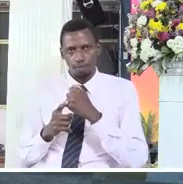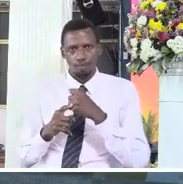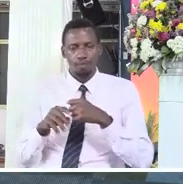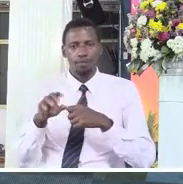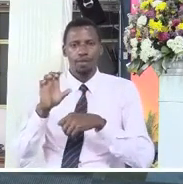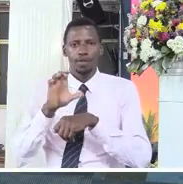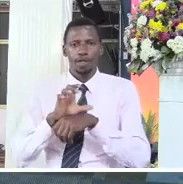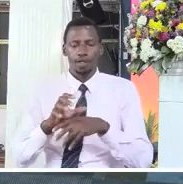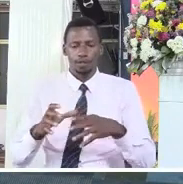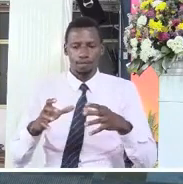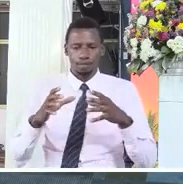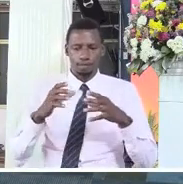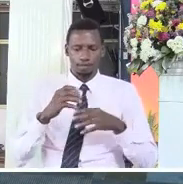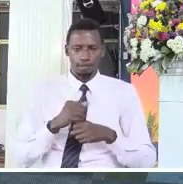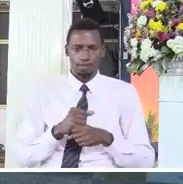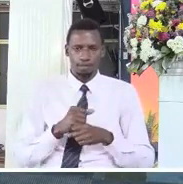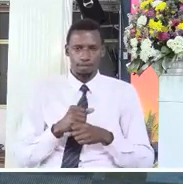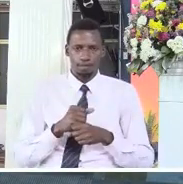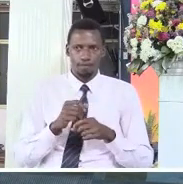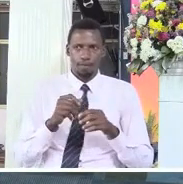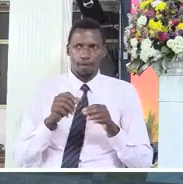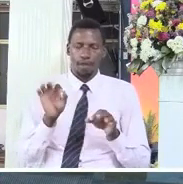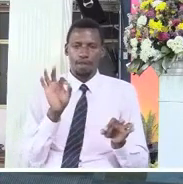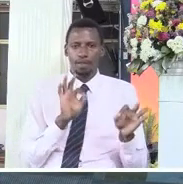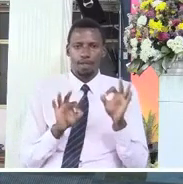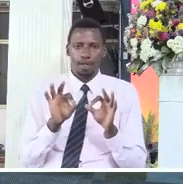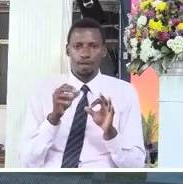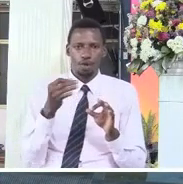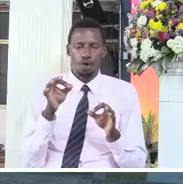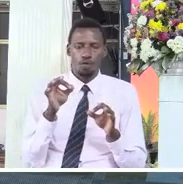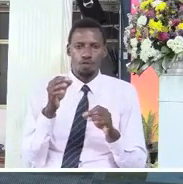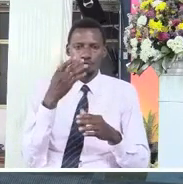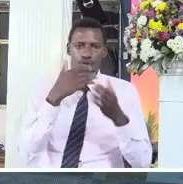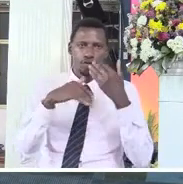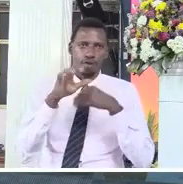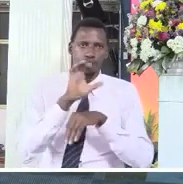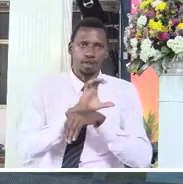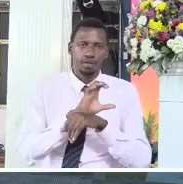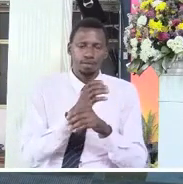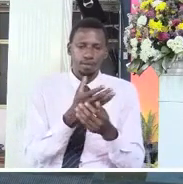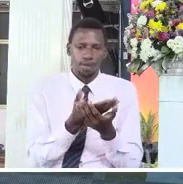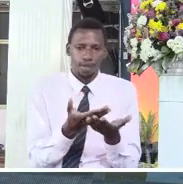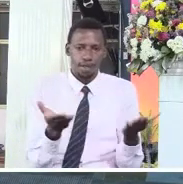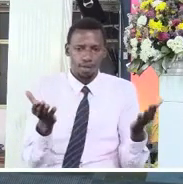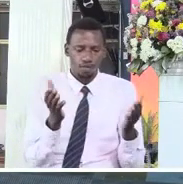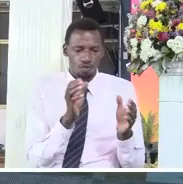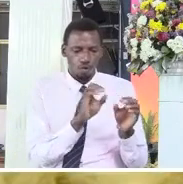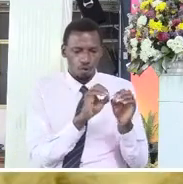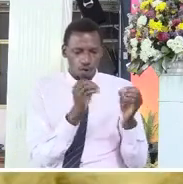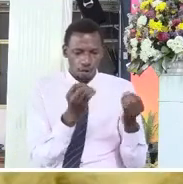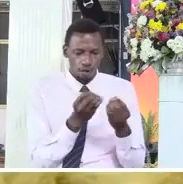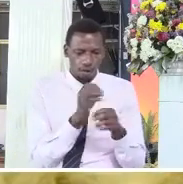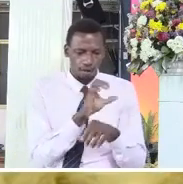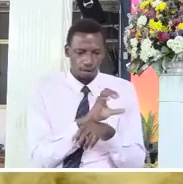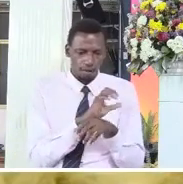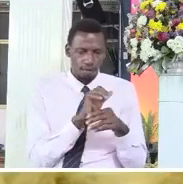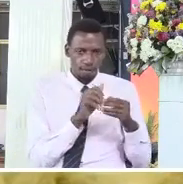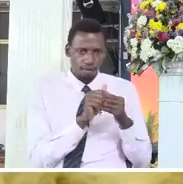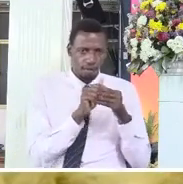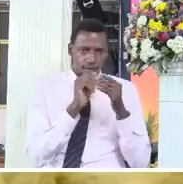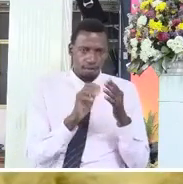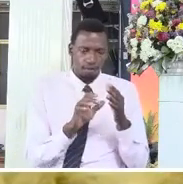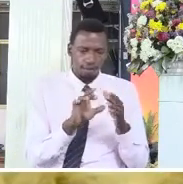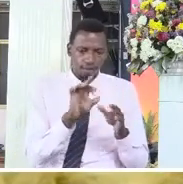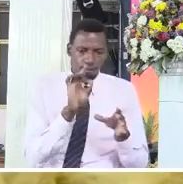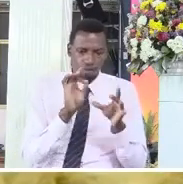the style of university churches. That is when it was started. So that they were organized into churches, leaders were chosen, elders